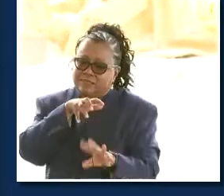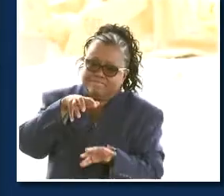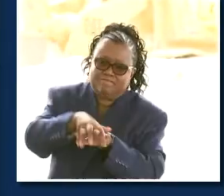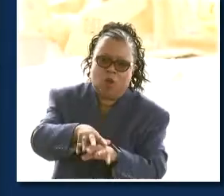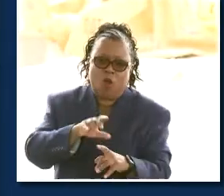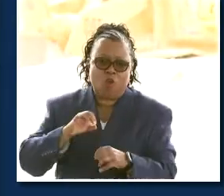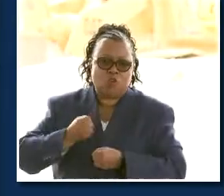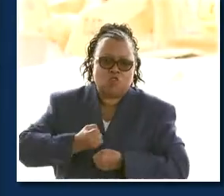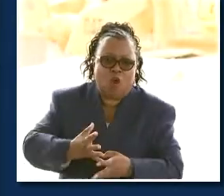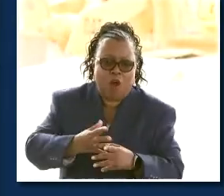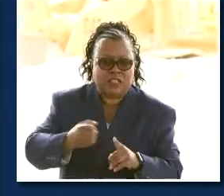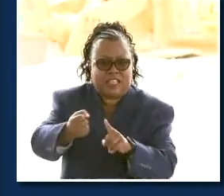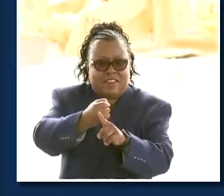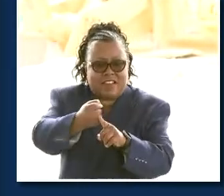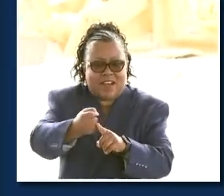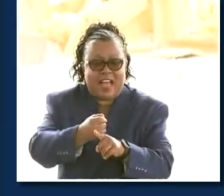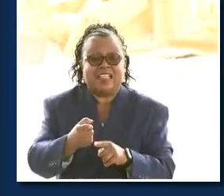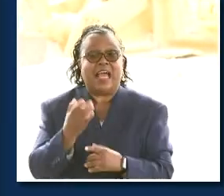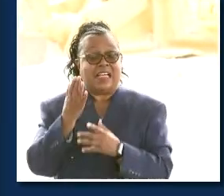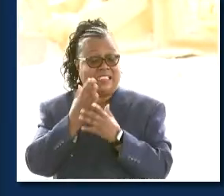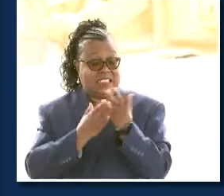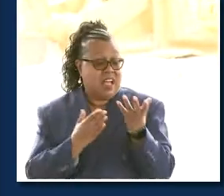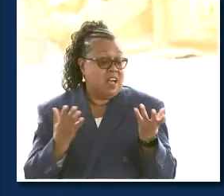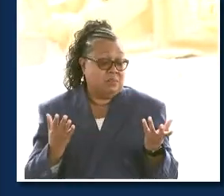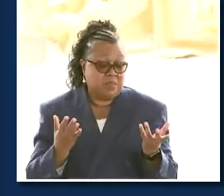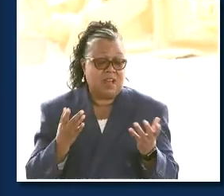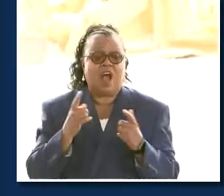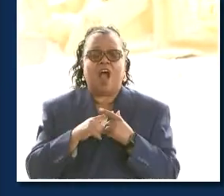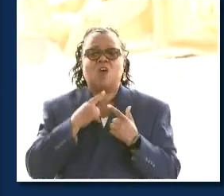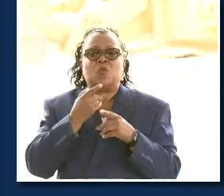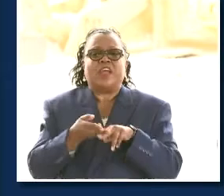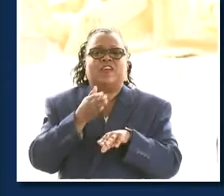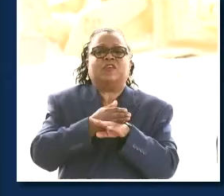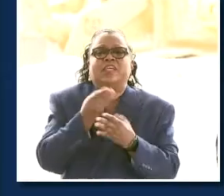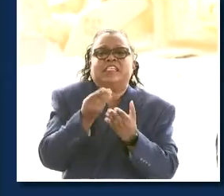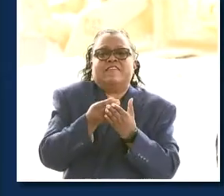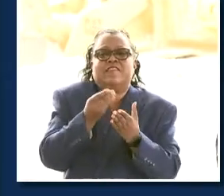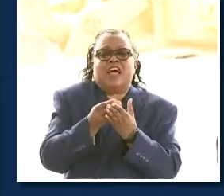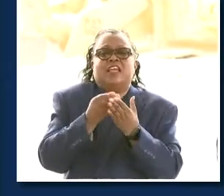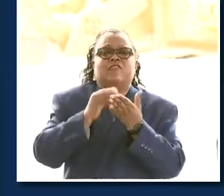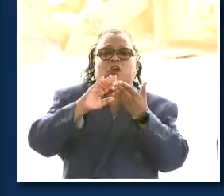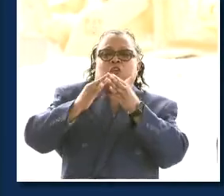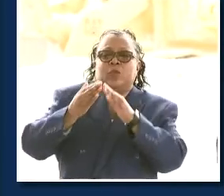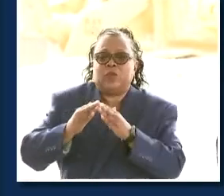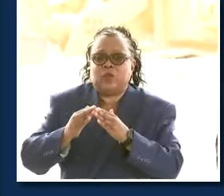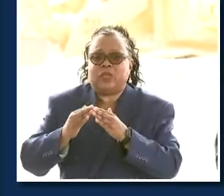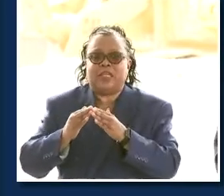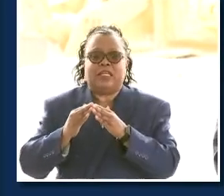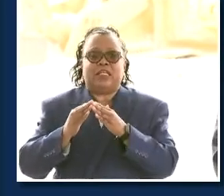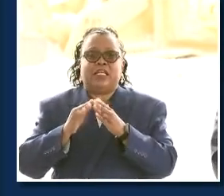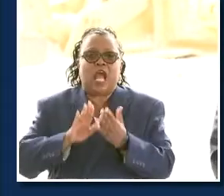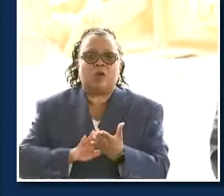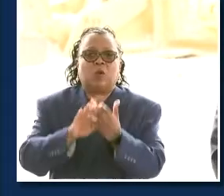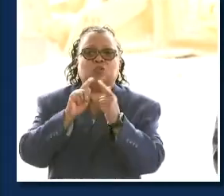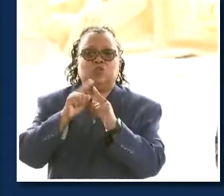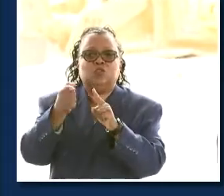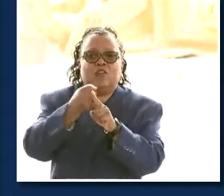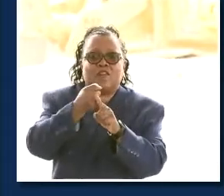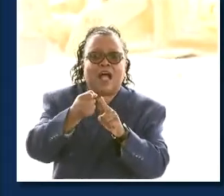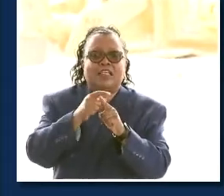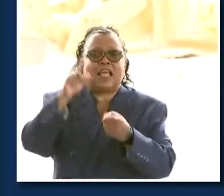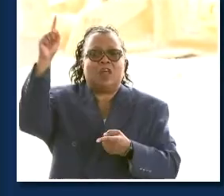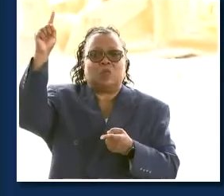causes of the violence. And some of them are, we've increased funding for community approaches to violence